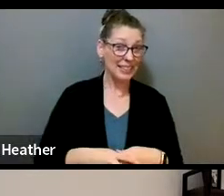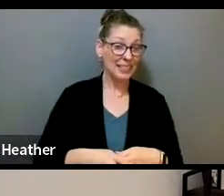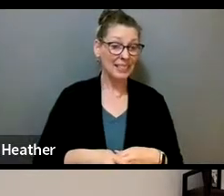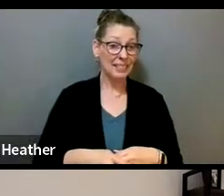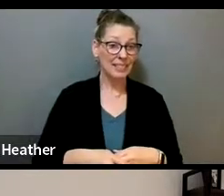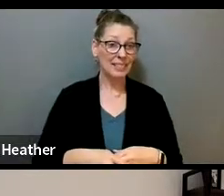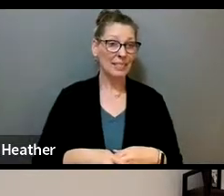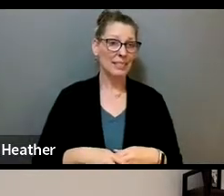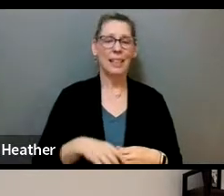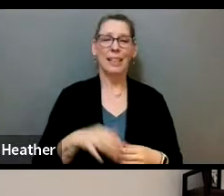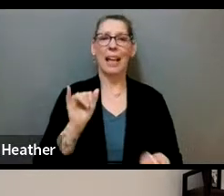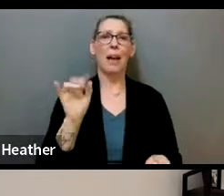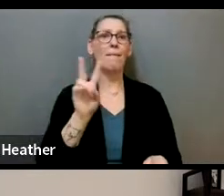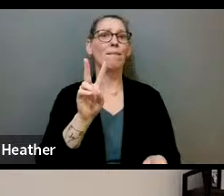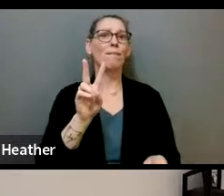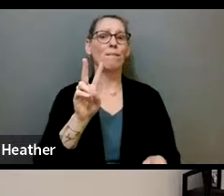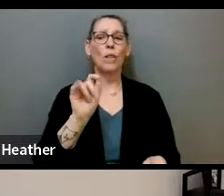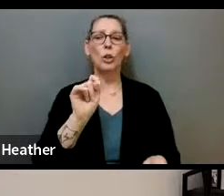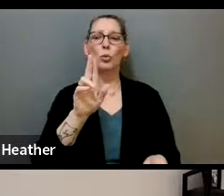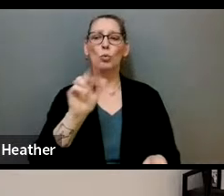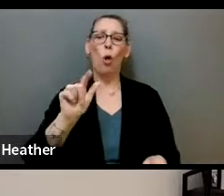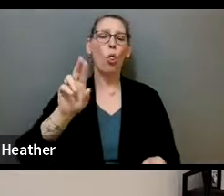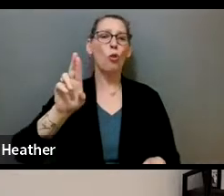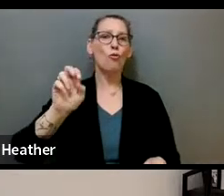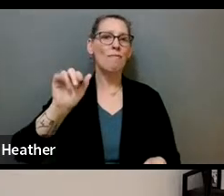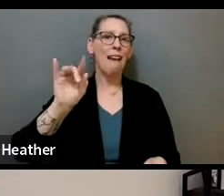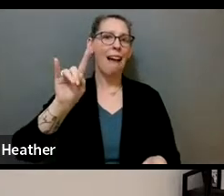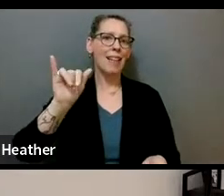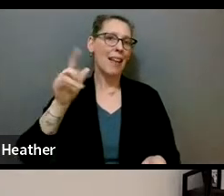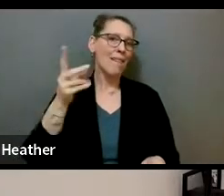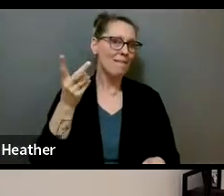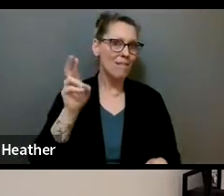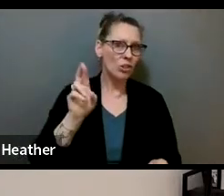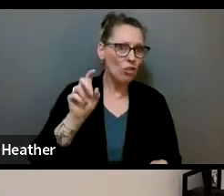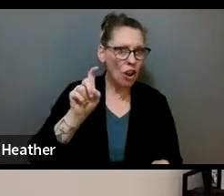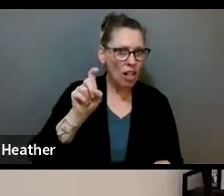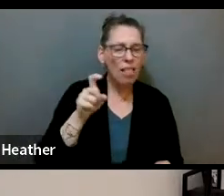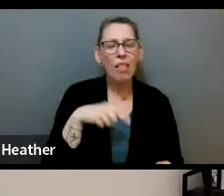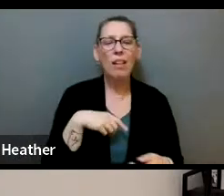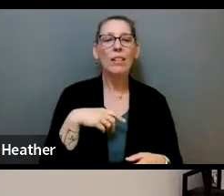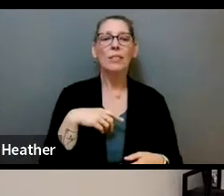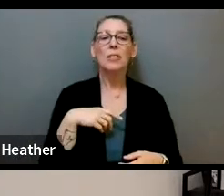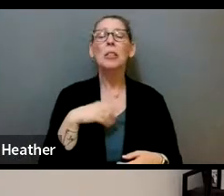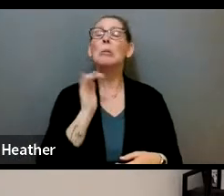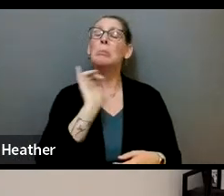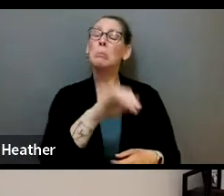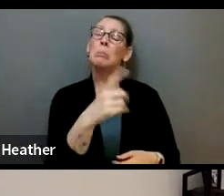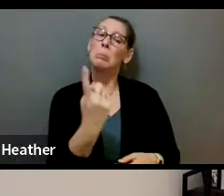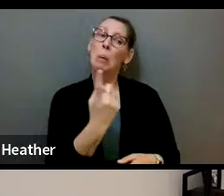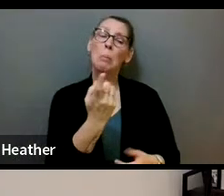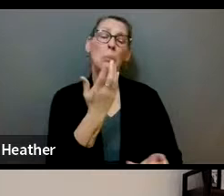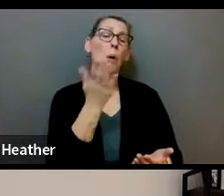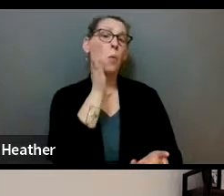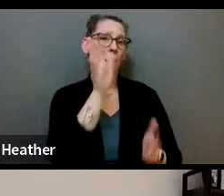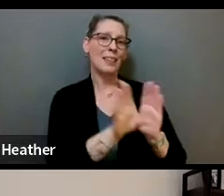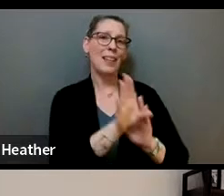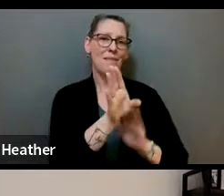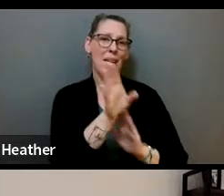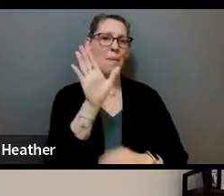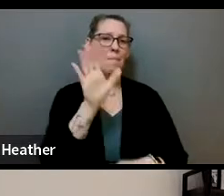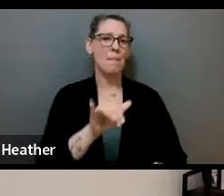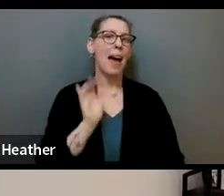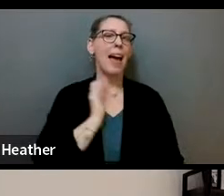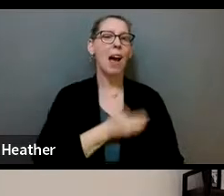like virtual reality or something like that. Yeah, and so that would be something that would be developed by our